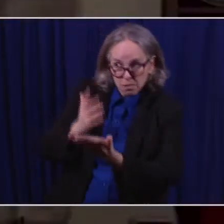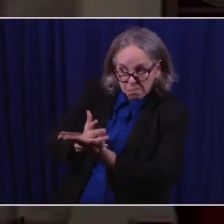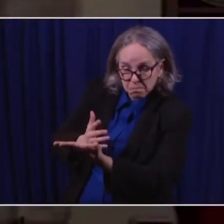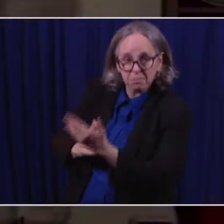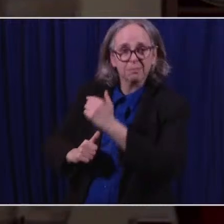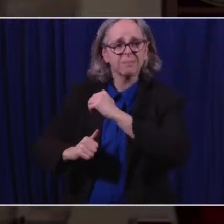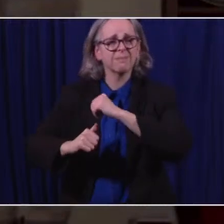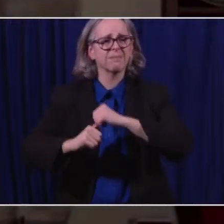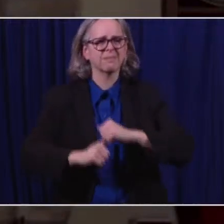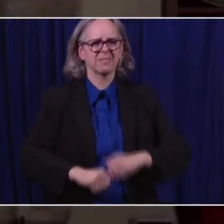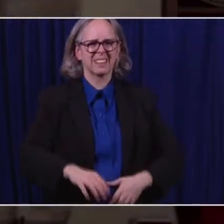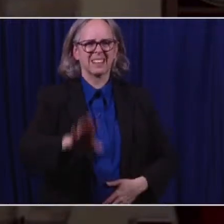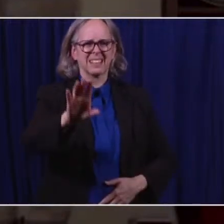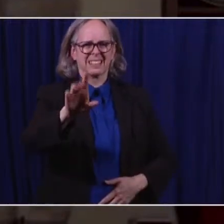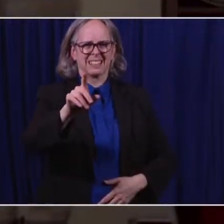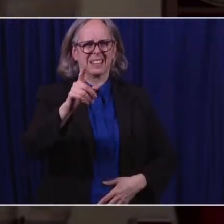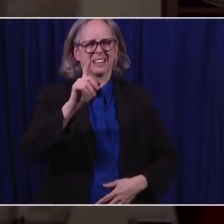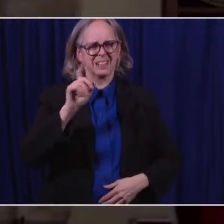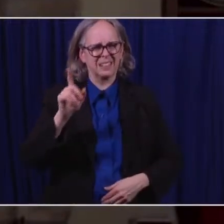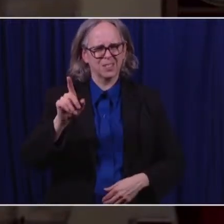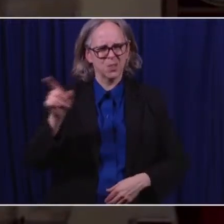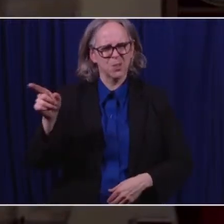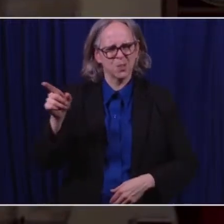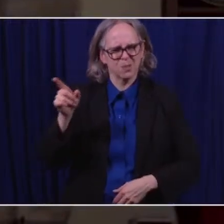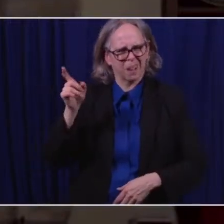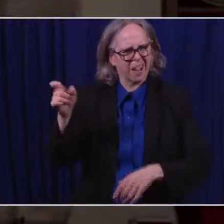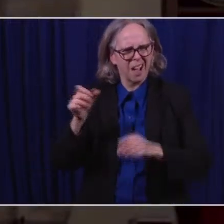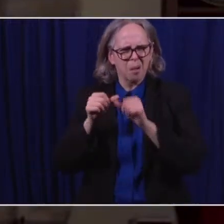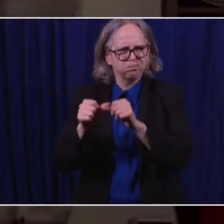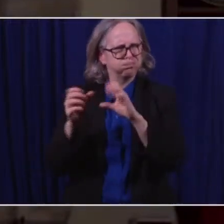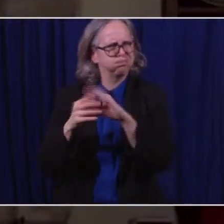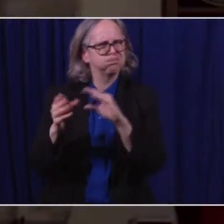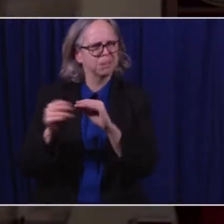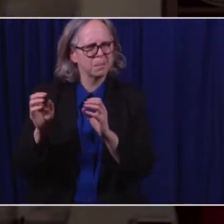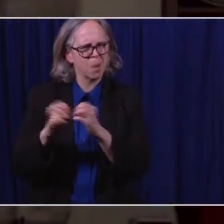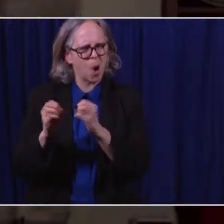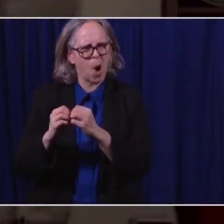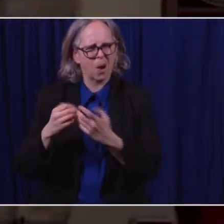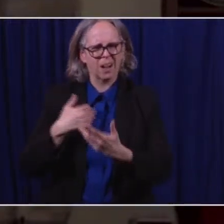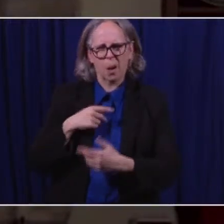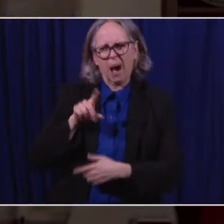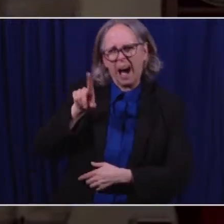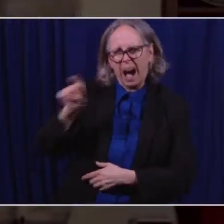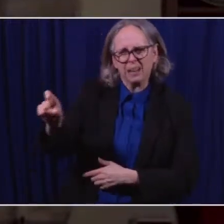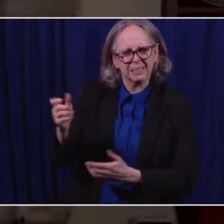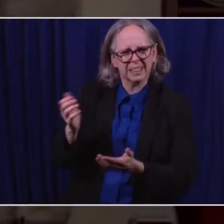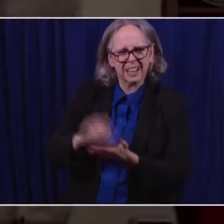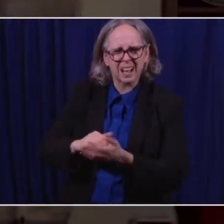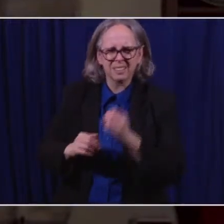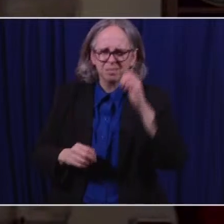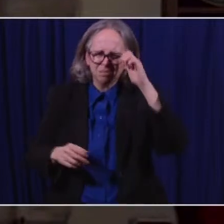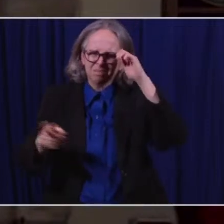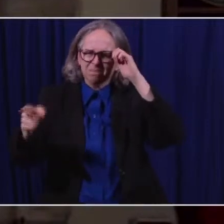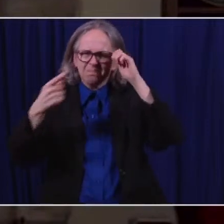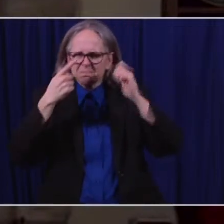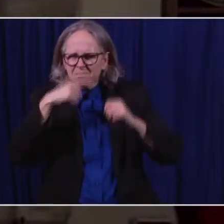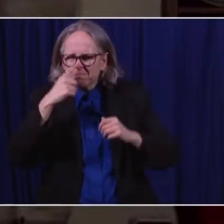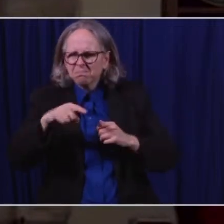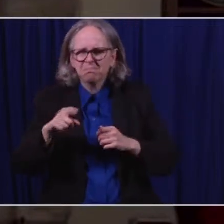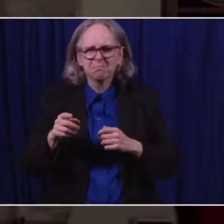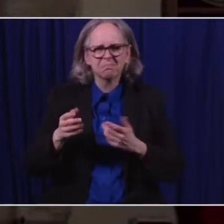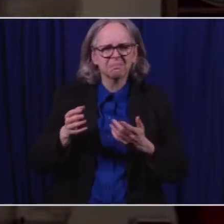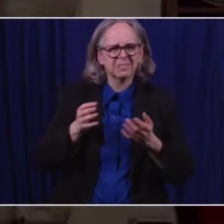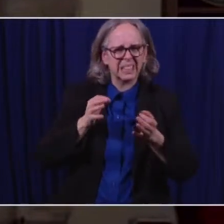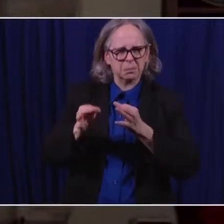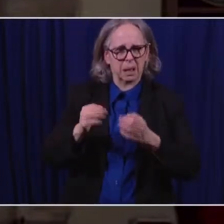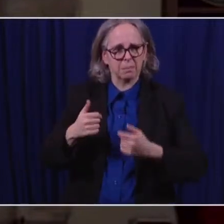with you for a minute because I'm going to throw it right back to you. Let's talk for a moment. One of the happy surprises has